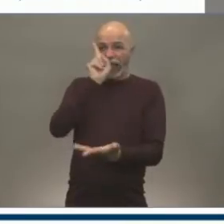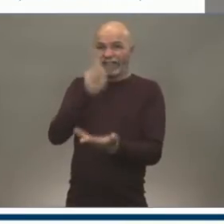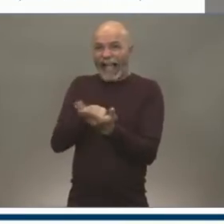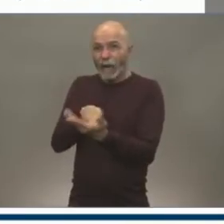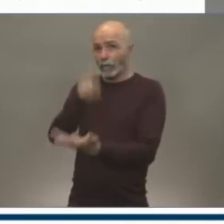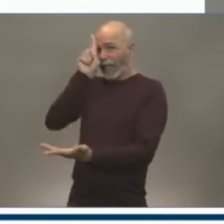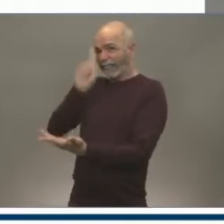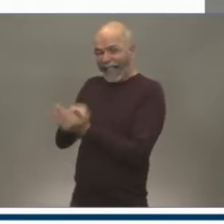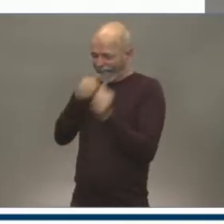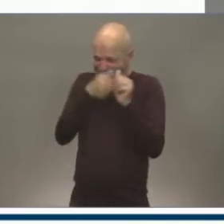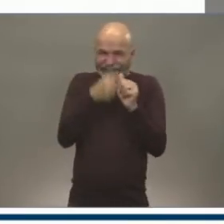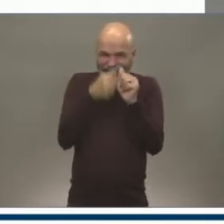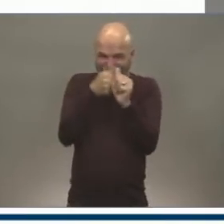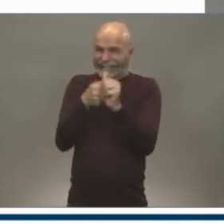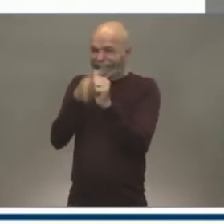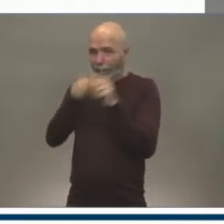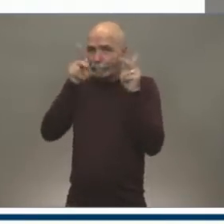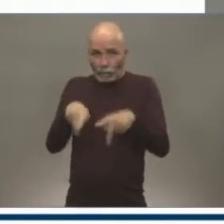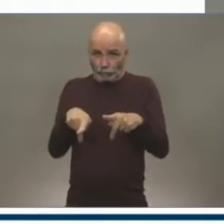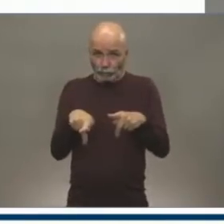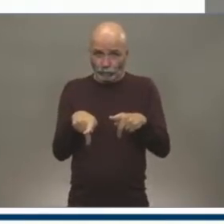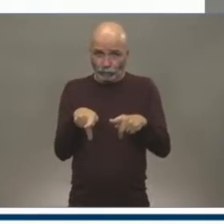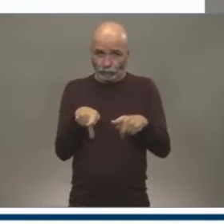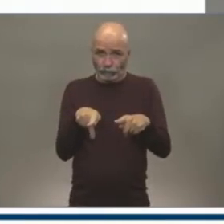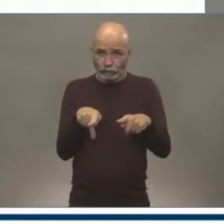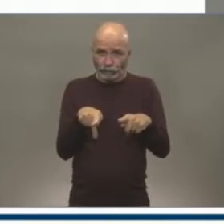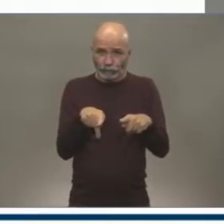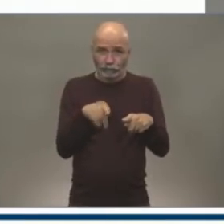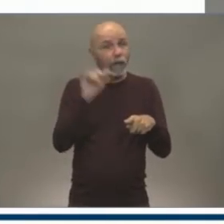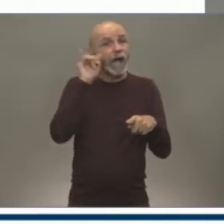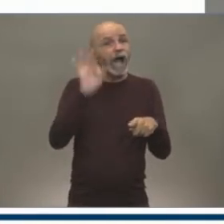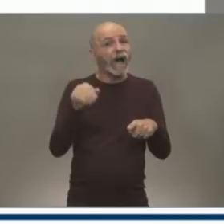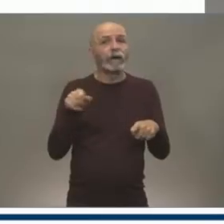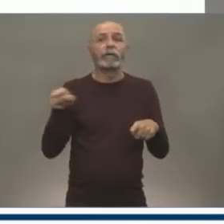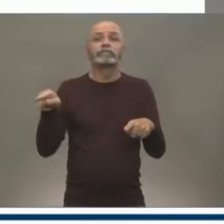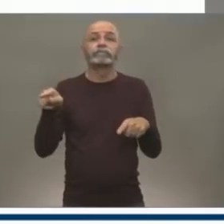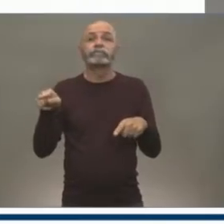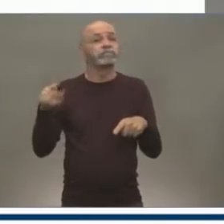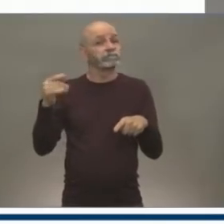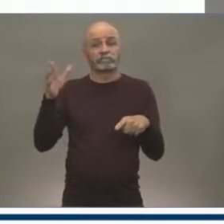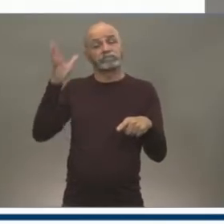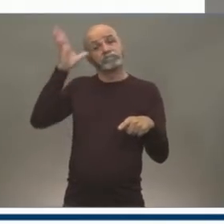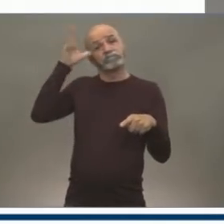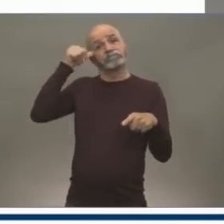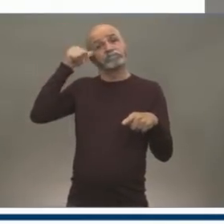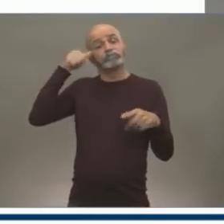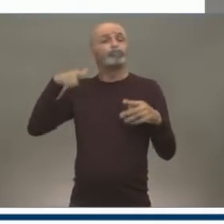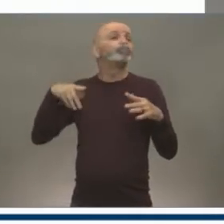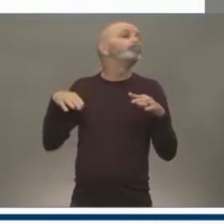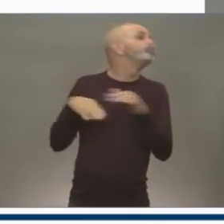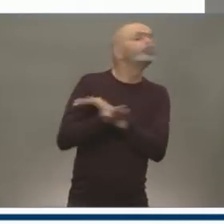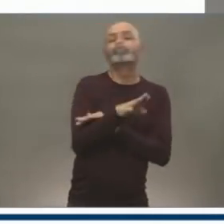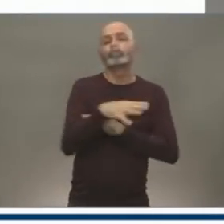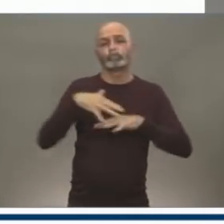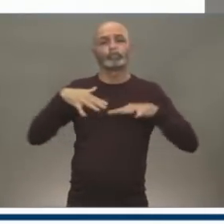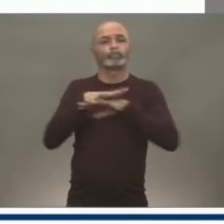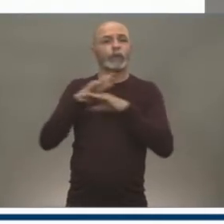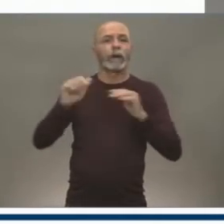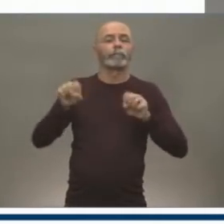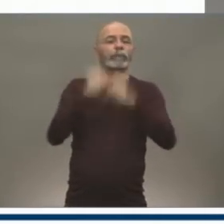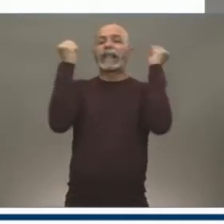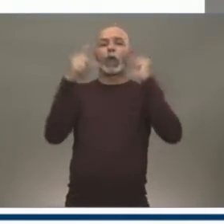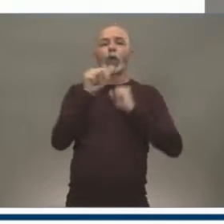to illegal gatherings, they may well be subjecting each person that's there to each of them having